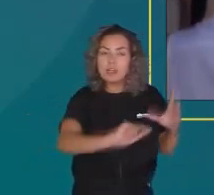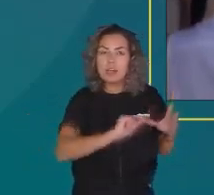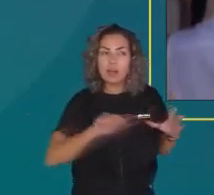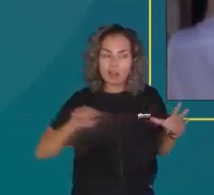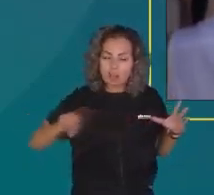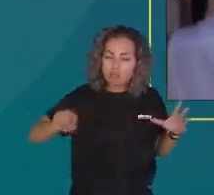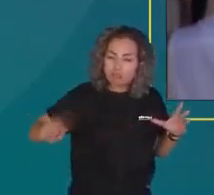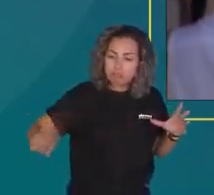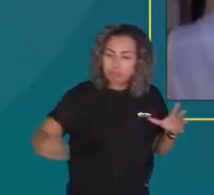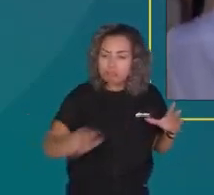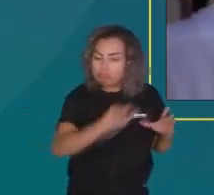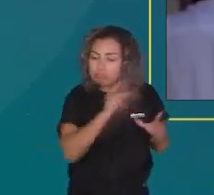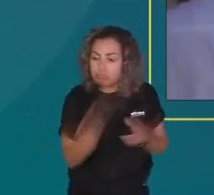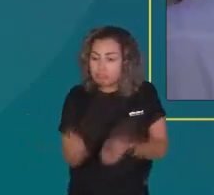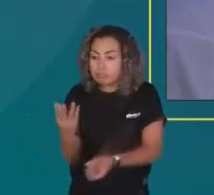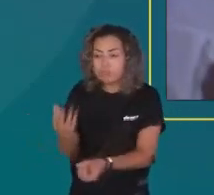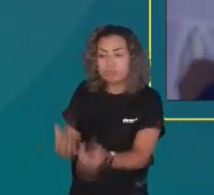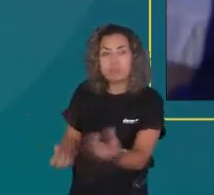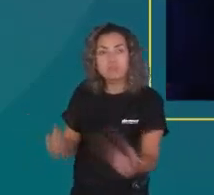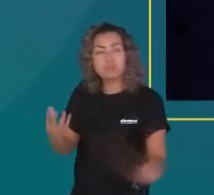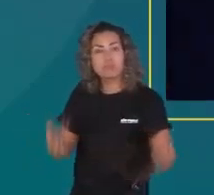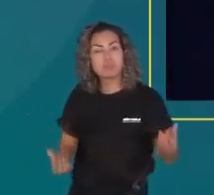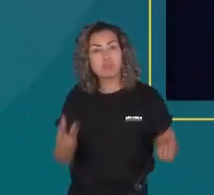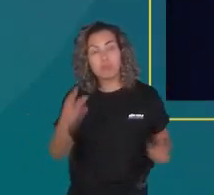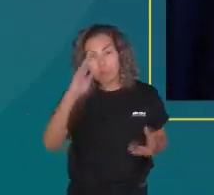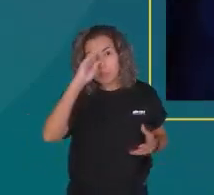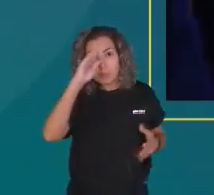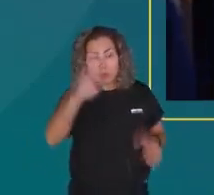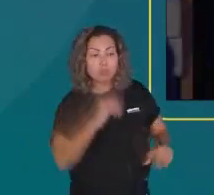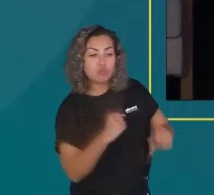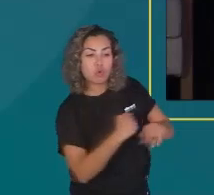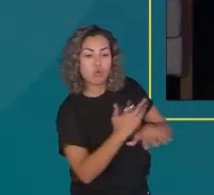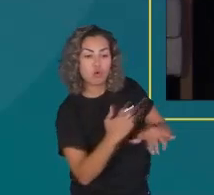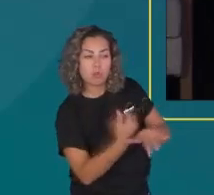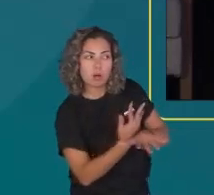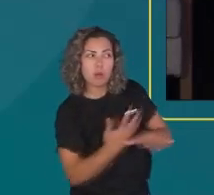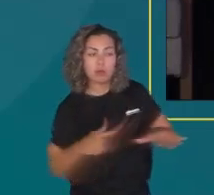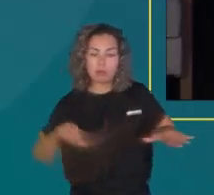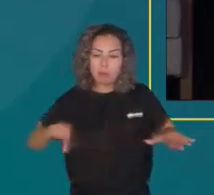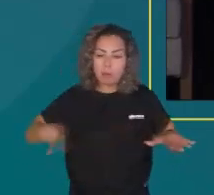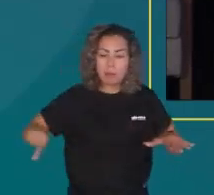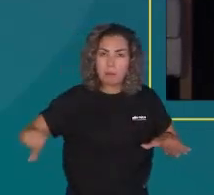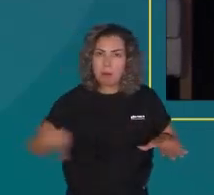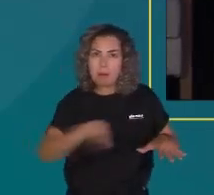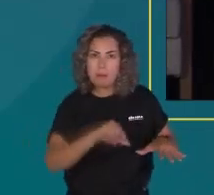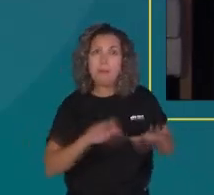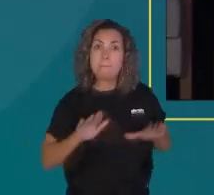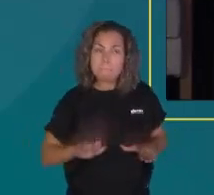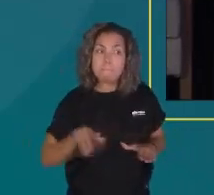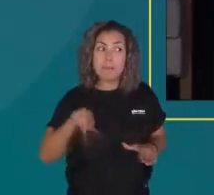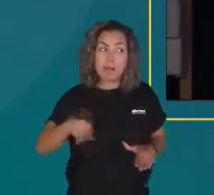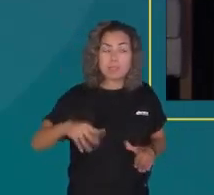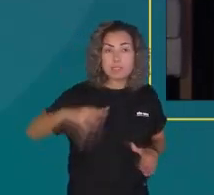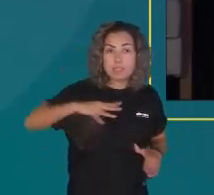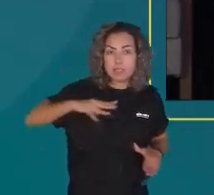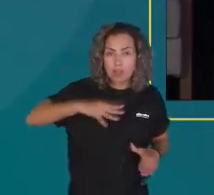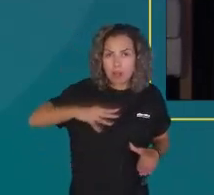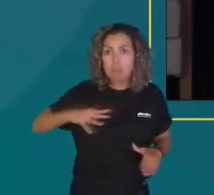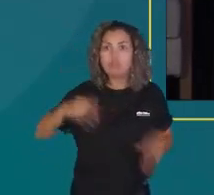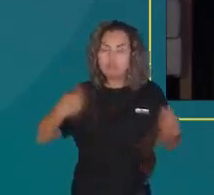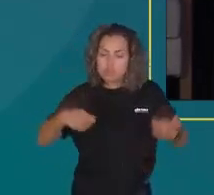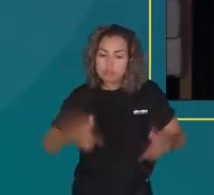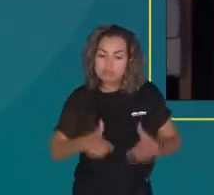suburban manner, but we need to densify these cities so that we can live more environmentally, more